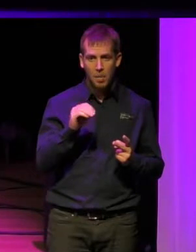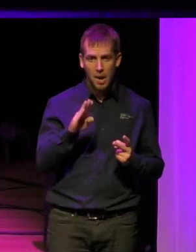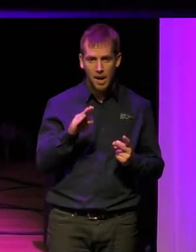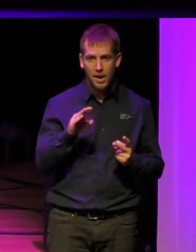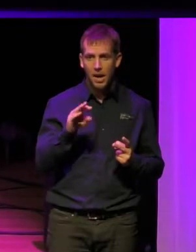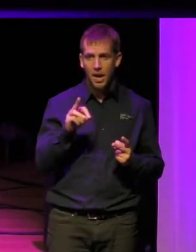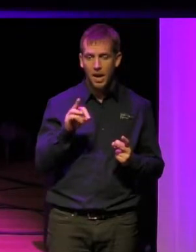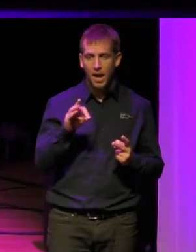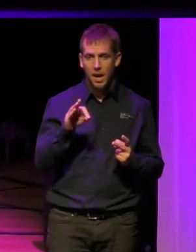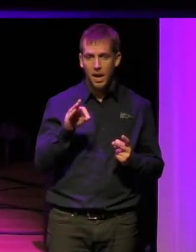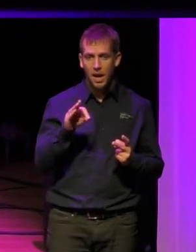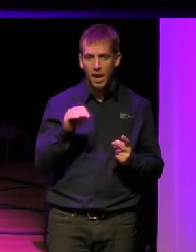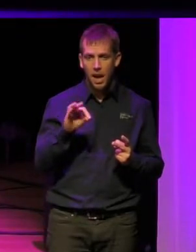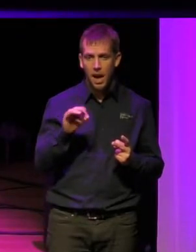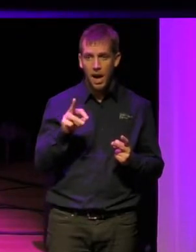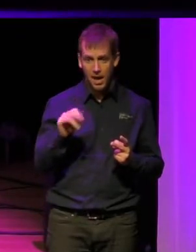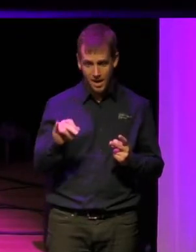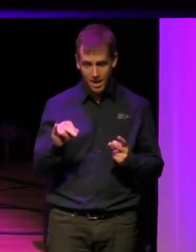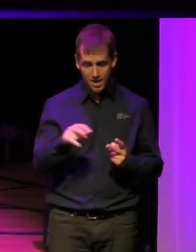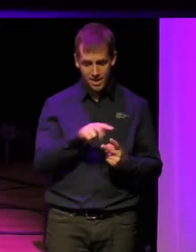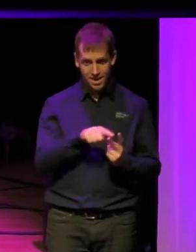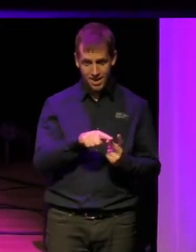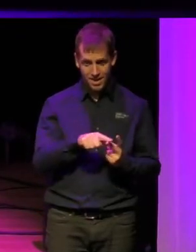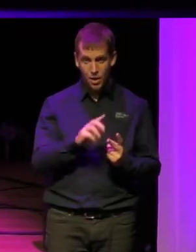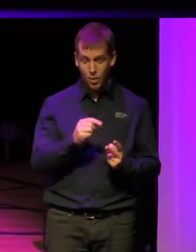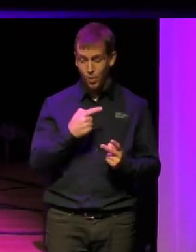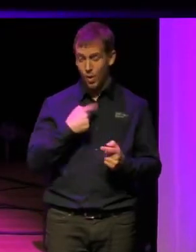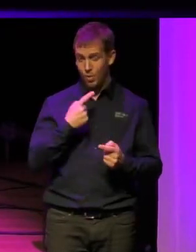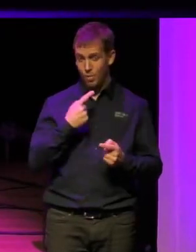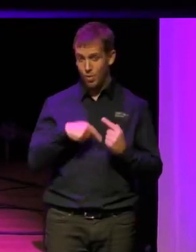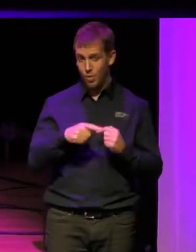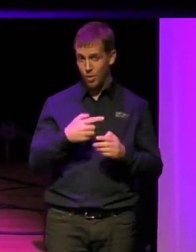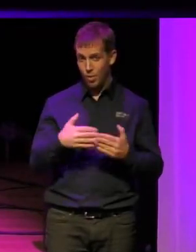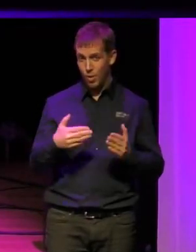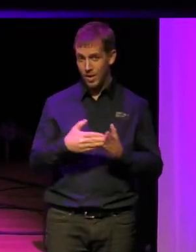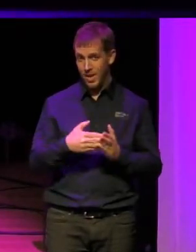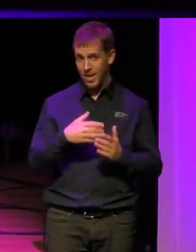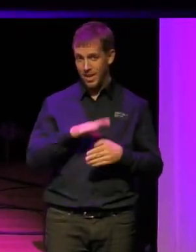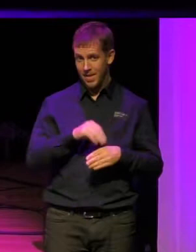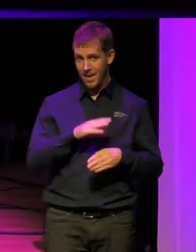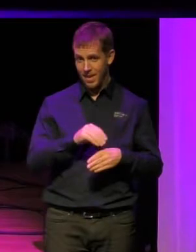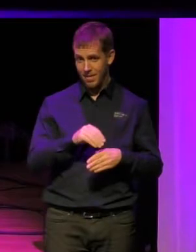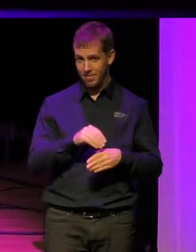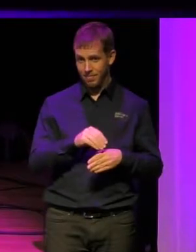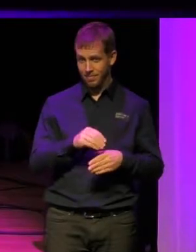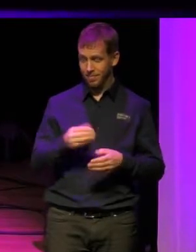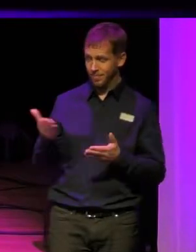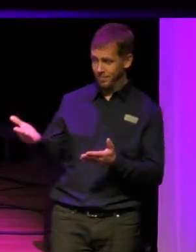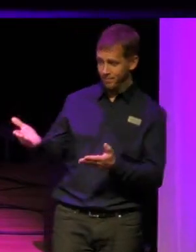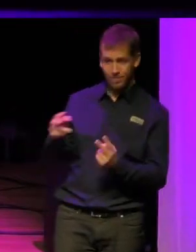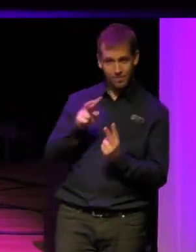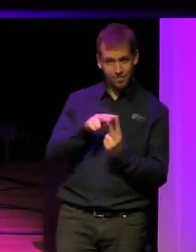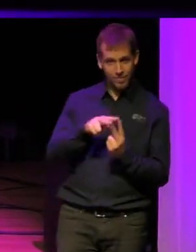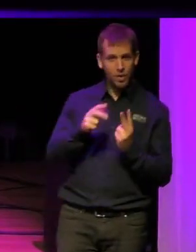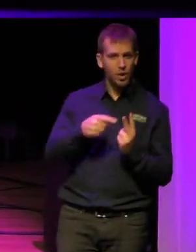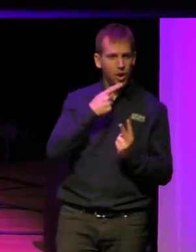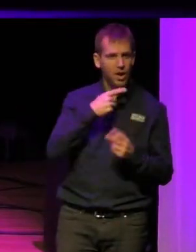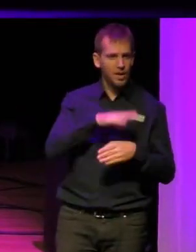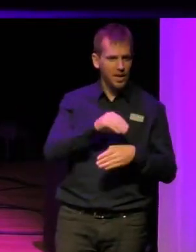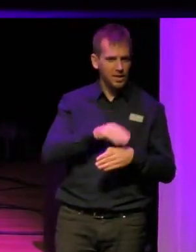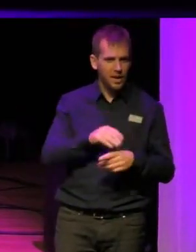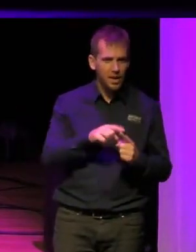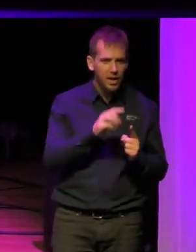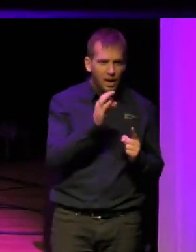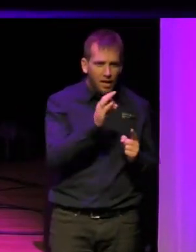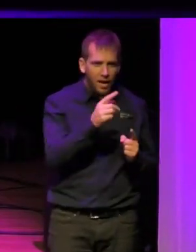I will also switch back to Swedish now. Nästa talare är Fateme Kawari och Ahmad Rahimi. Om